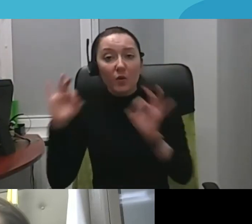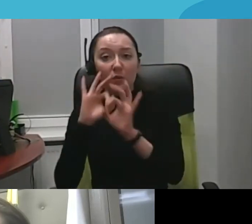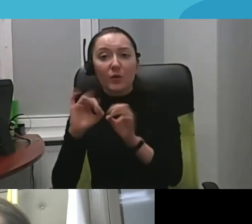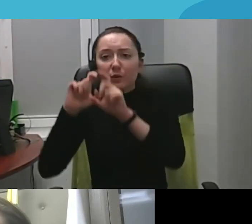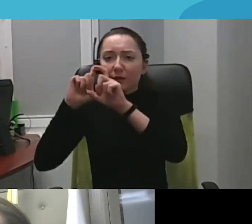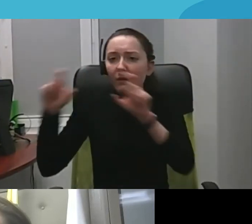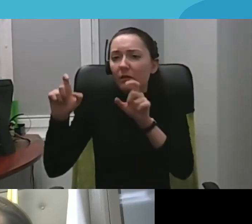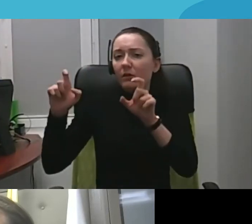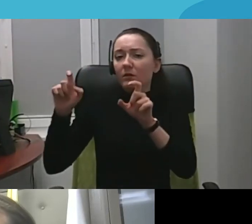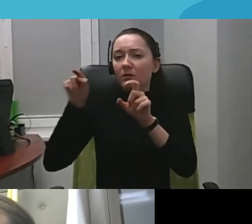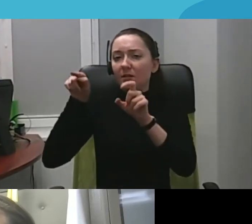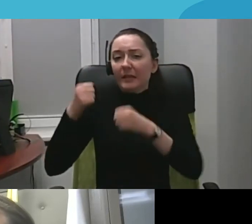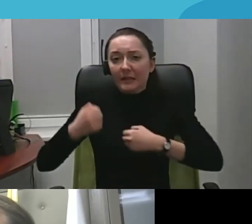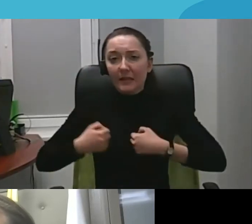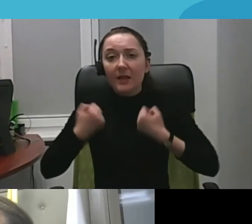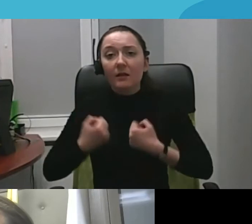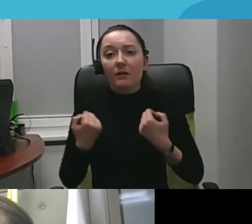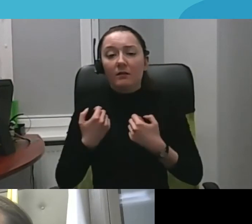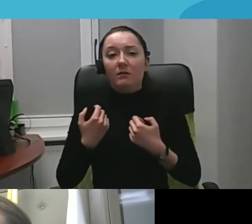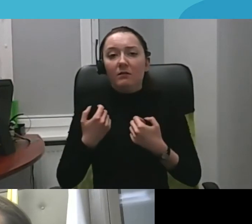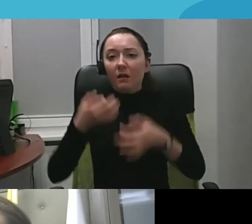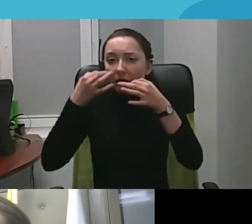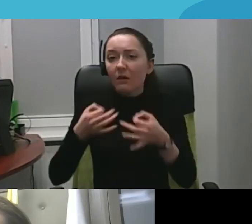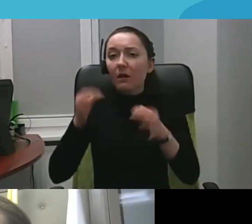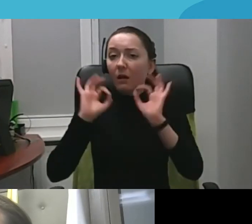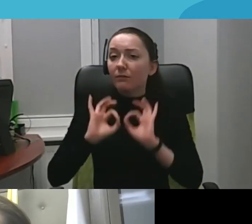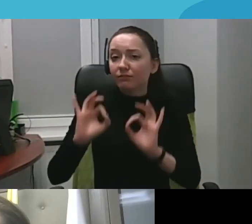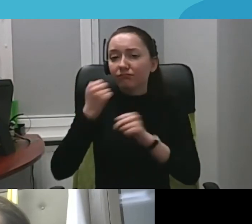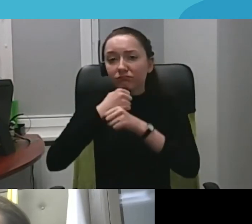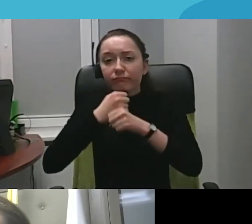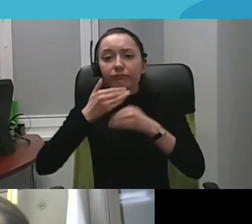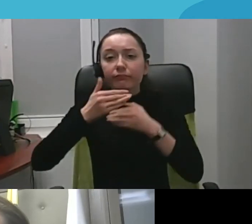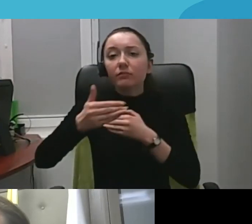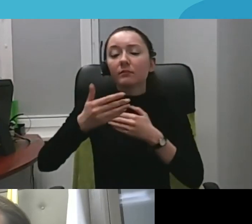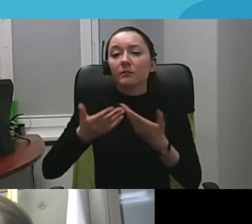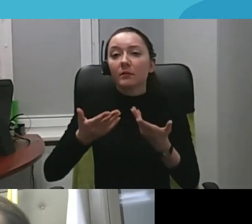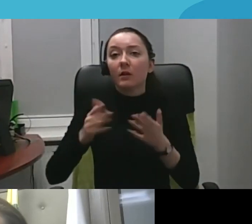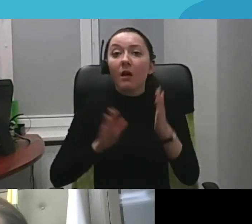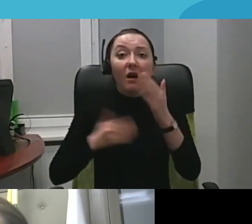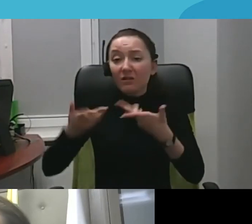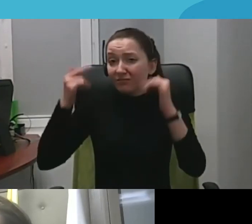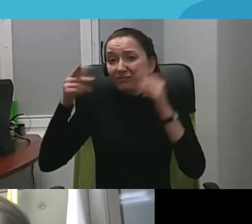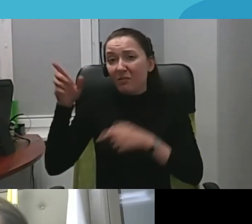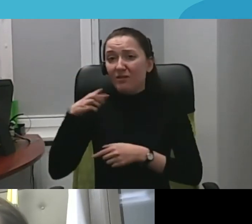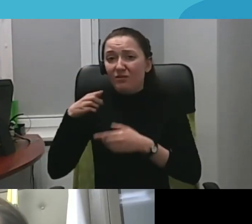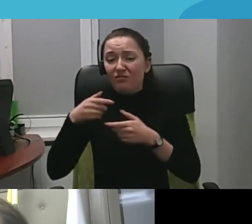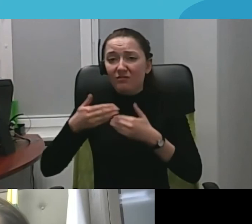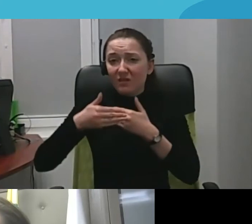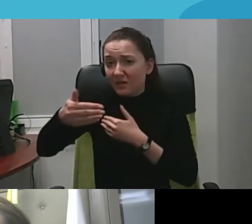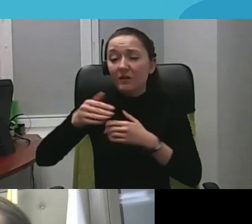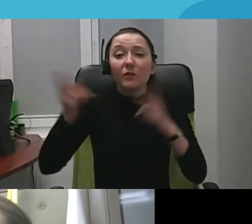Belarus, the Belarus society in future will need to rebuild everything